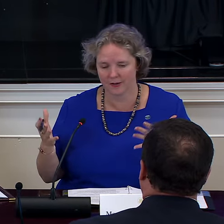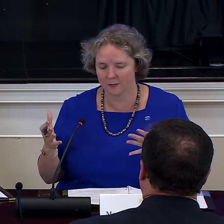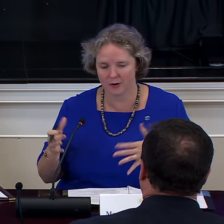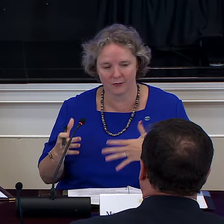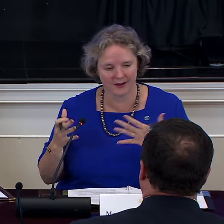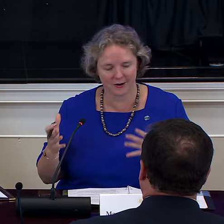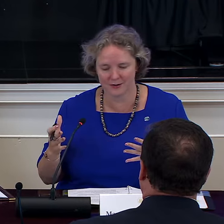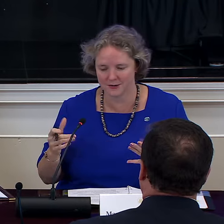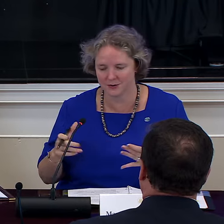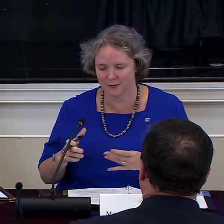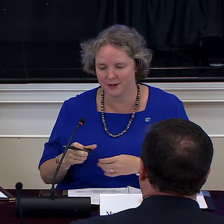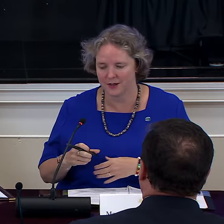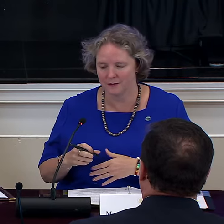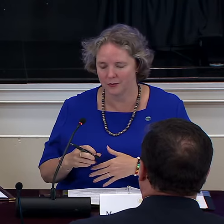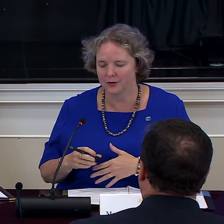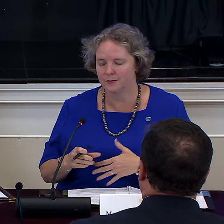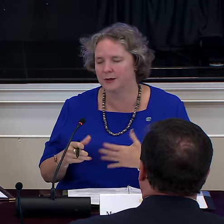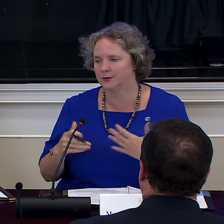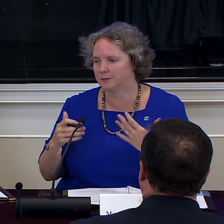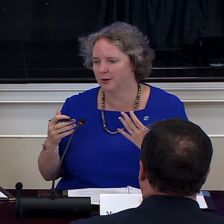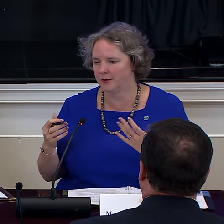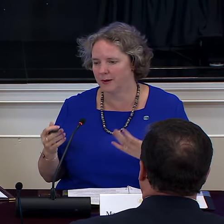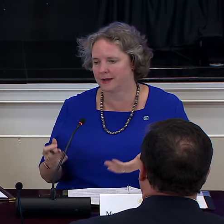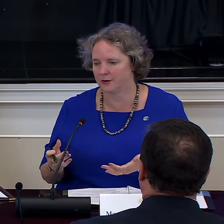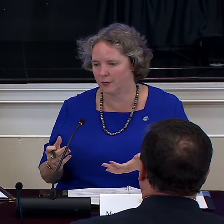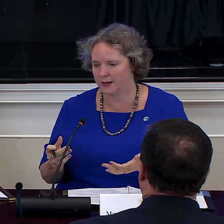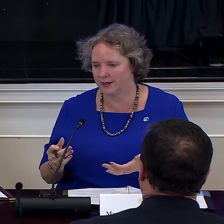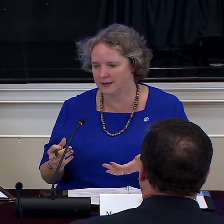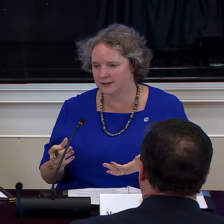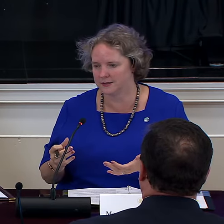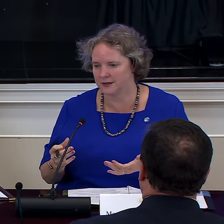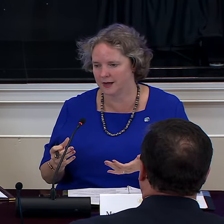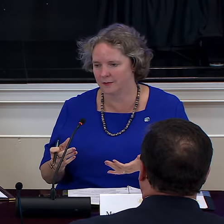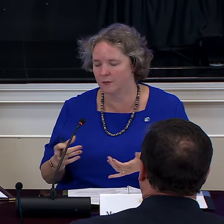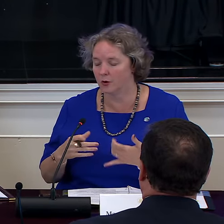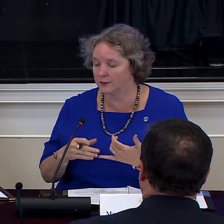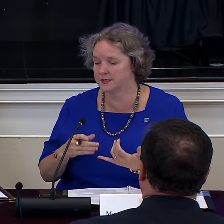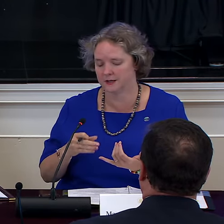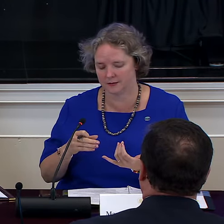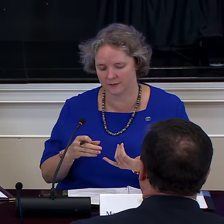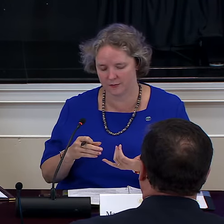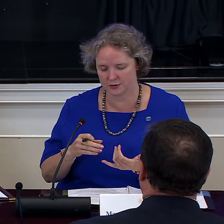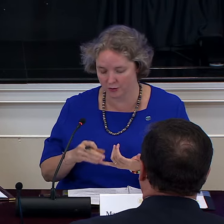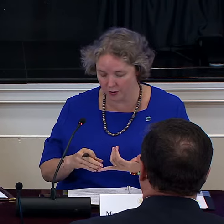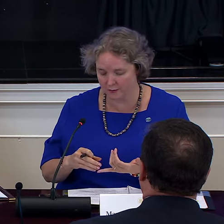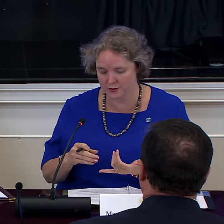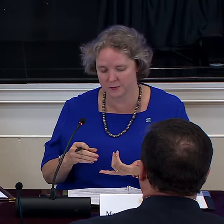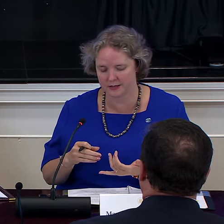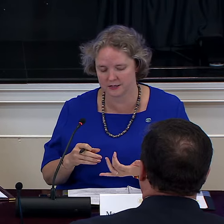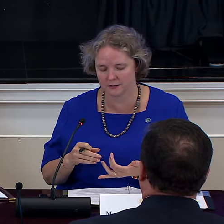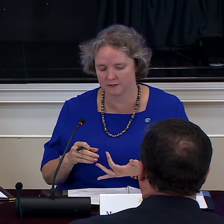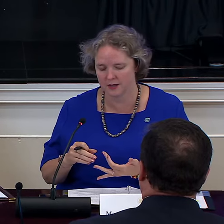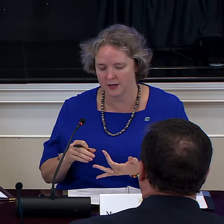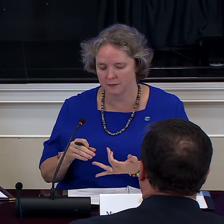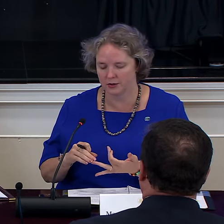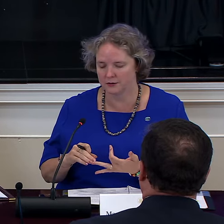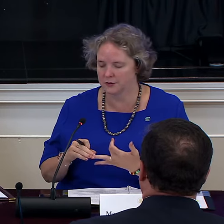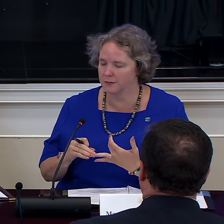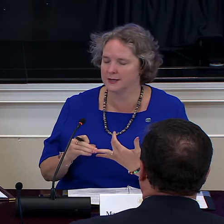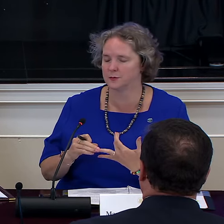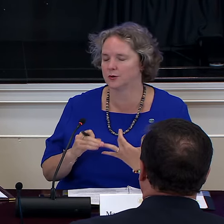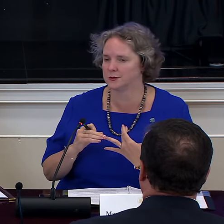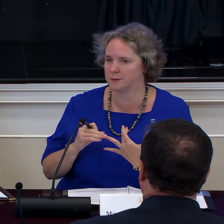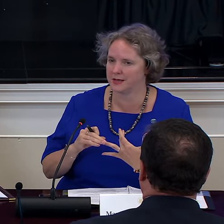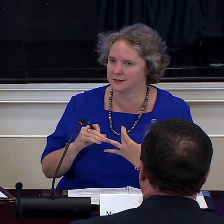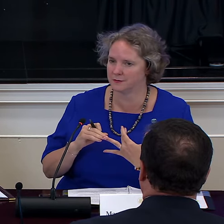and they're falling apart. We got to redo them, but we're going to be able to build them back in a way that is more resilient from a stormwater perspective, but